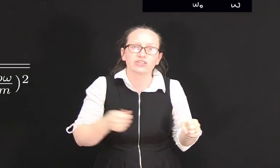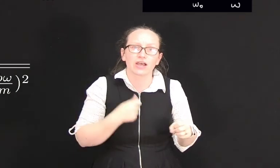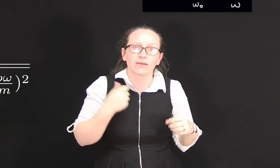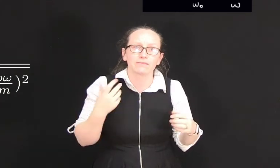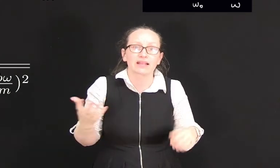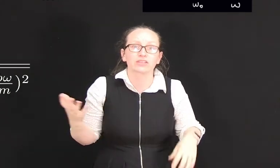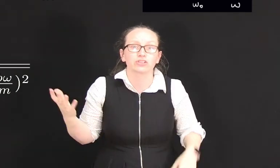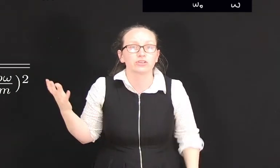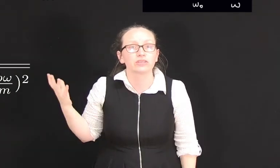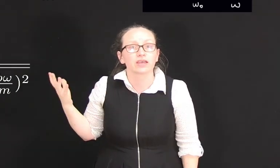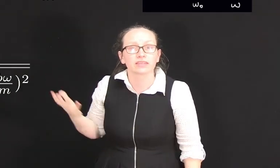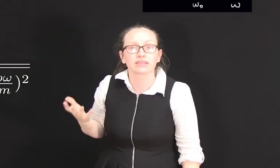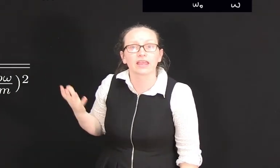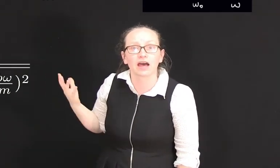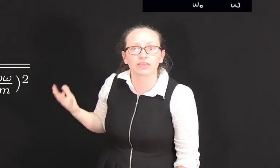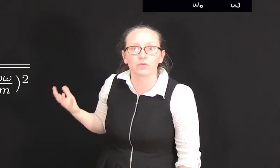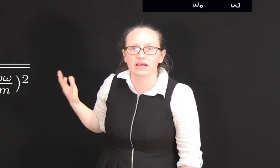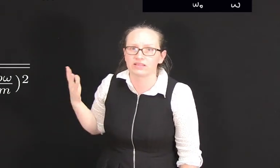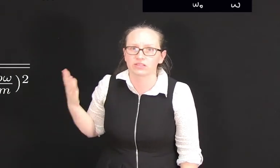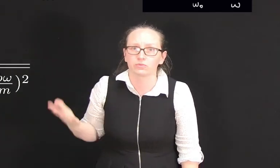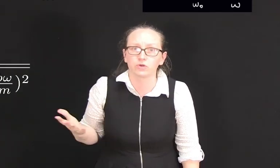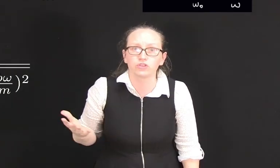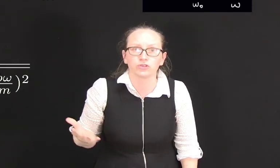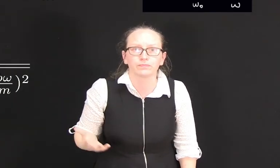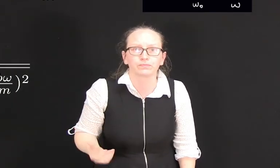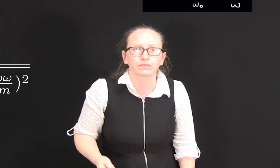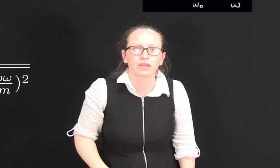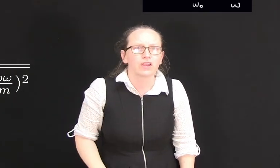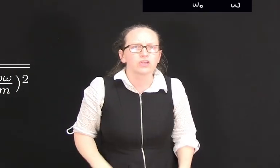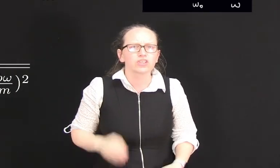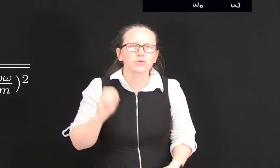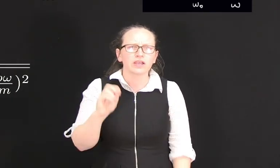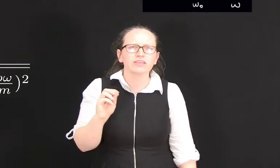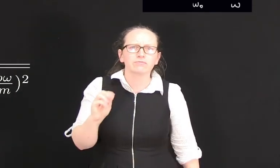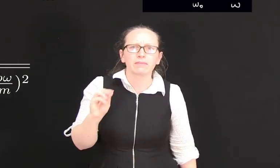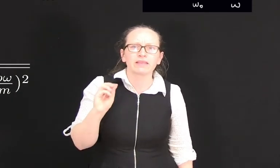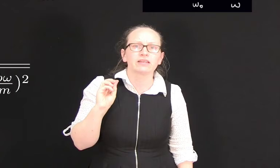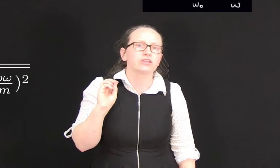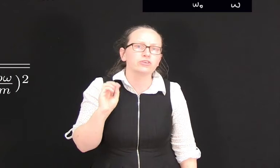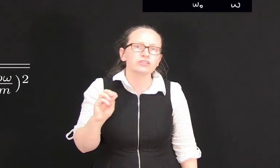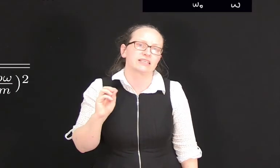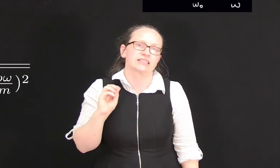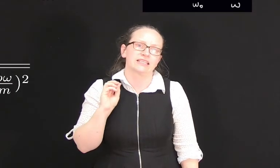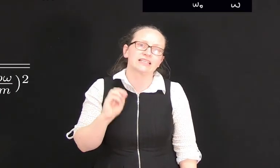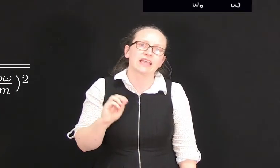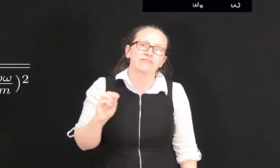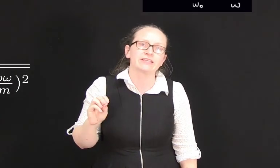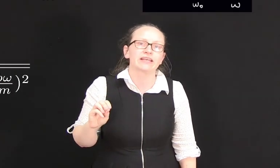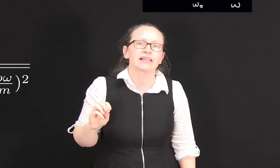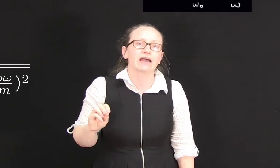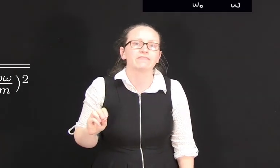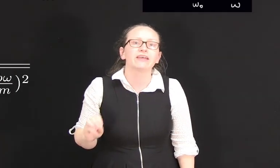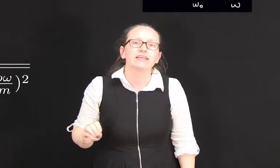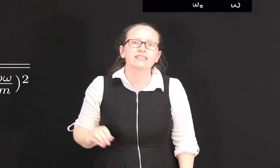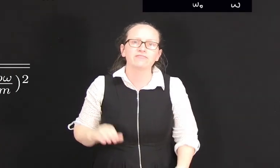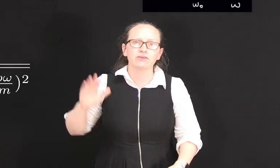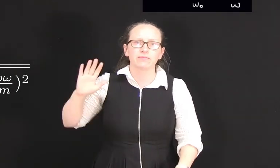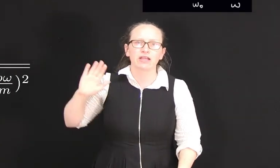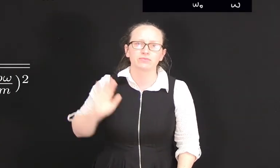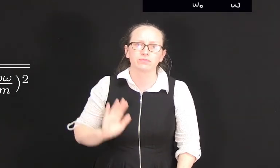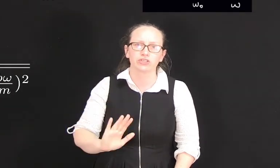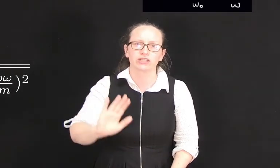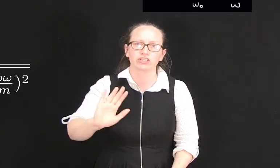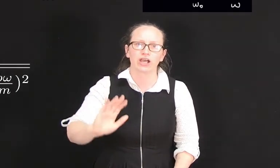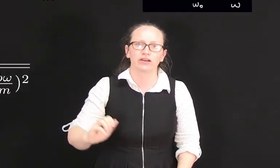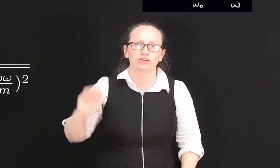much larger magnitude than they otherwise would do. So where you've probably used this in everyday life is if